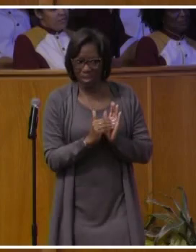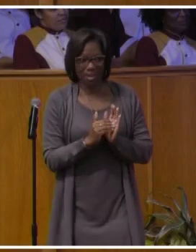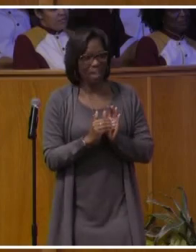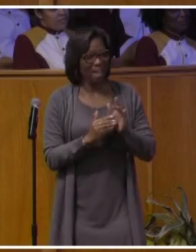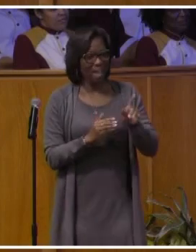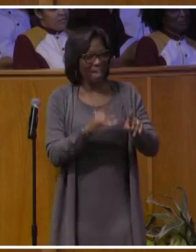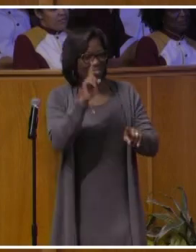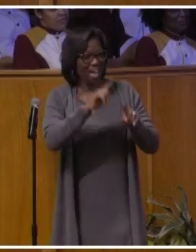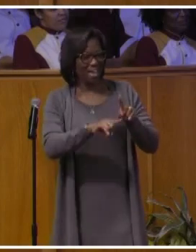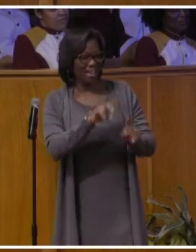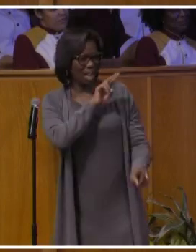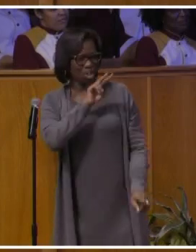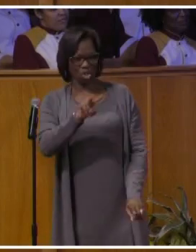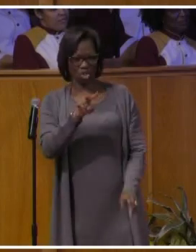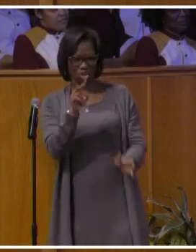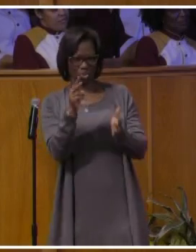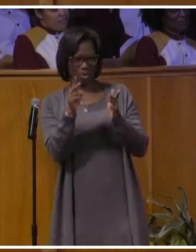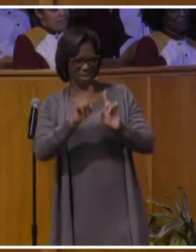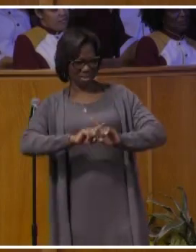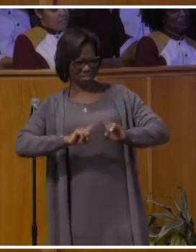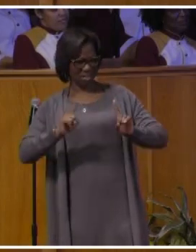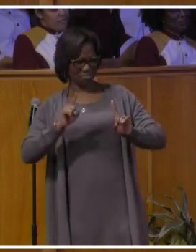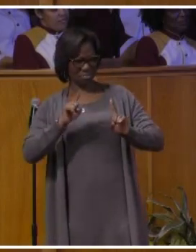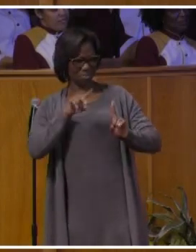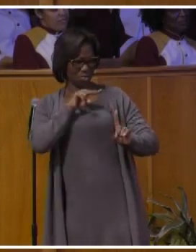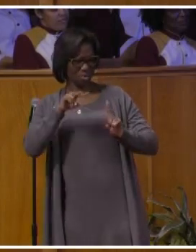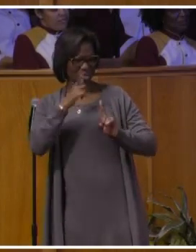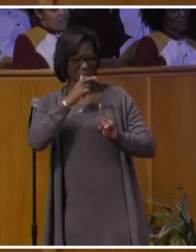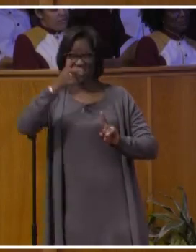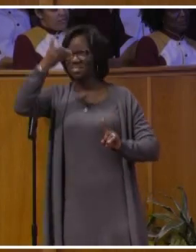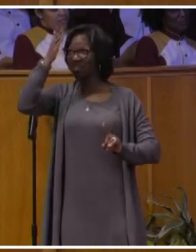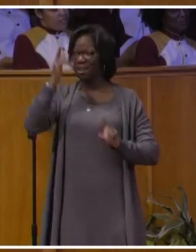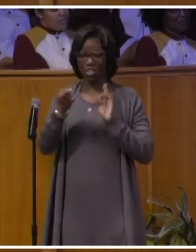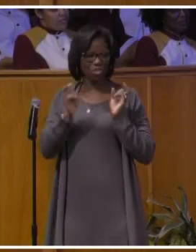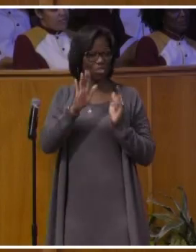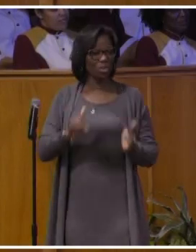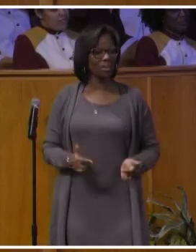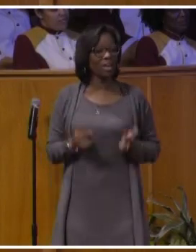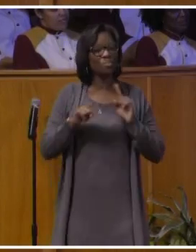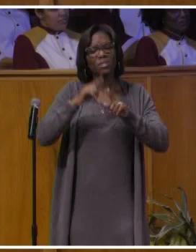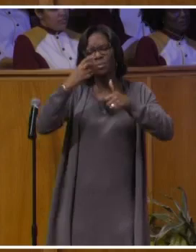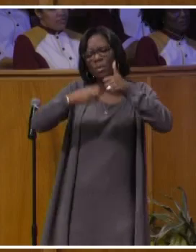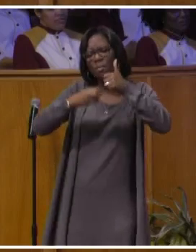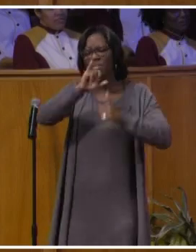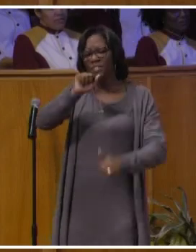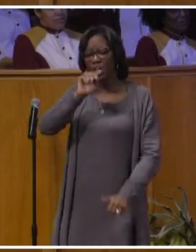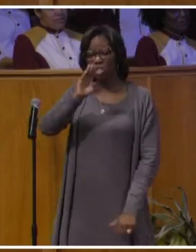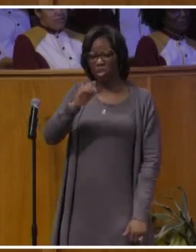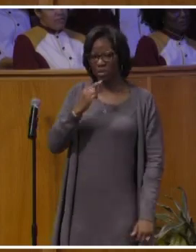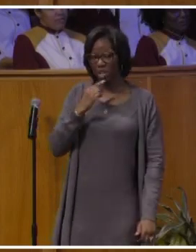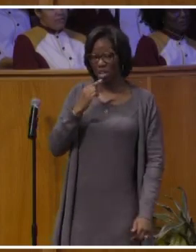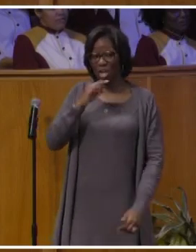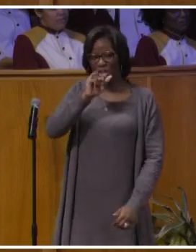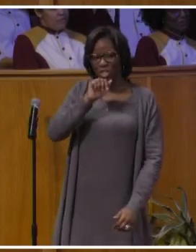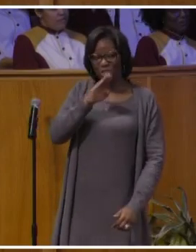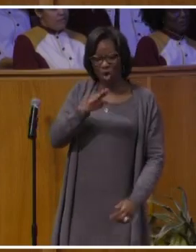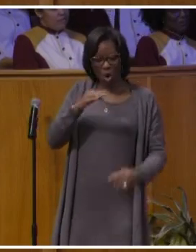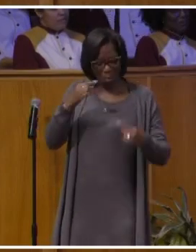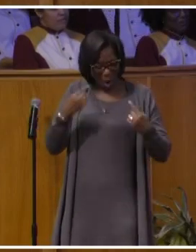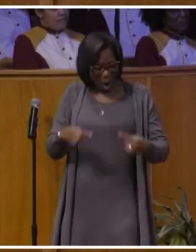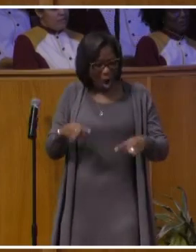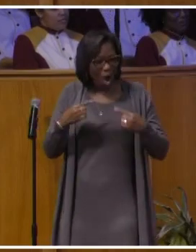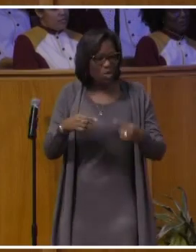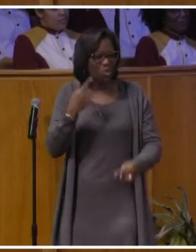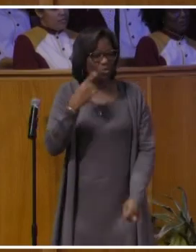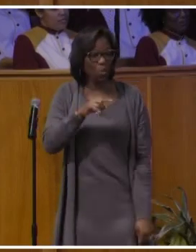is calling you to be. And the problem Job makes is that Job argues for